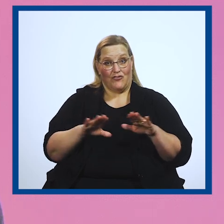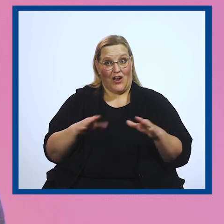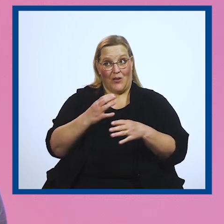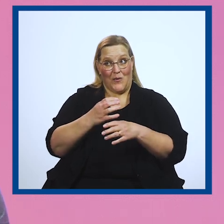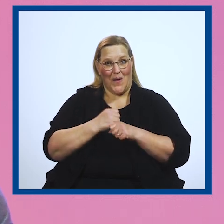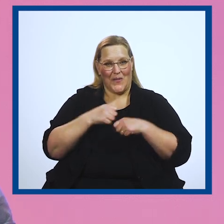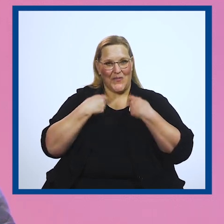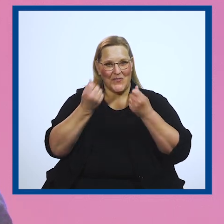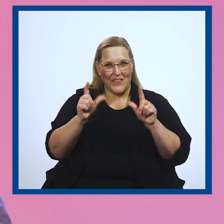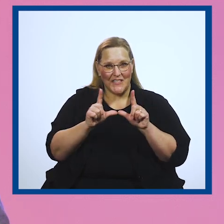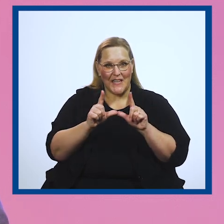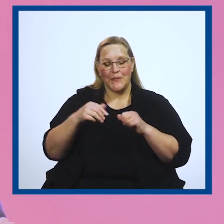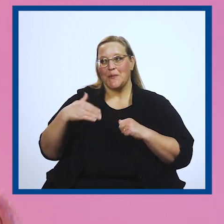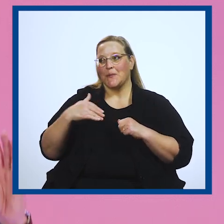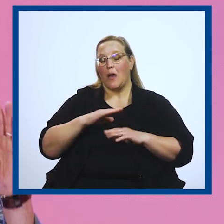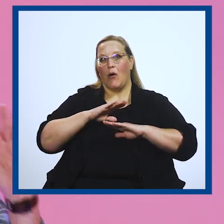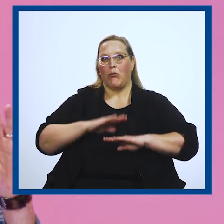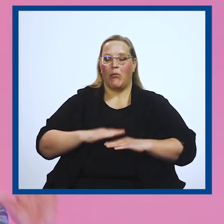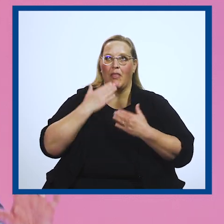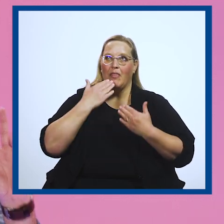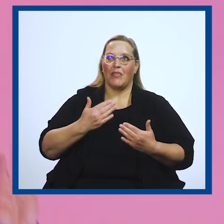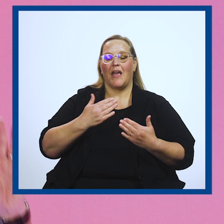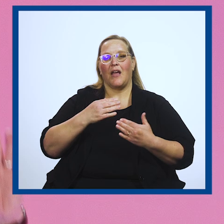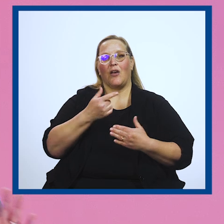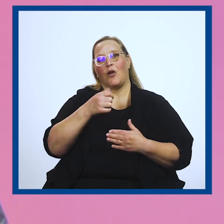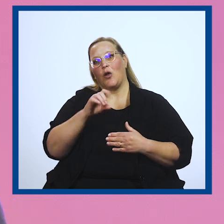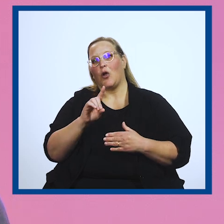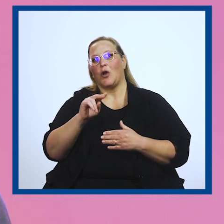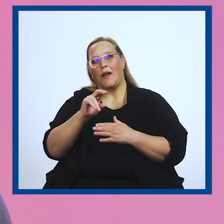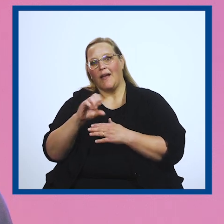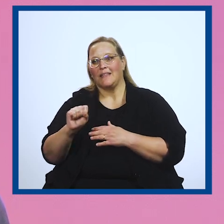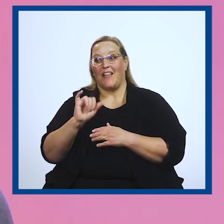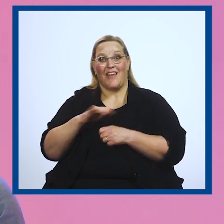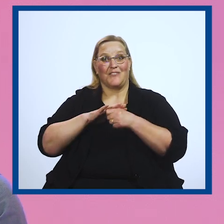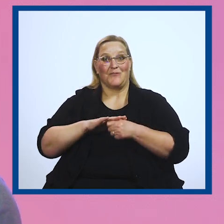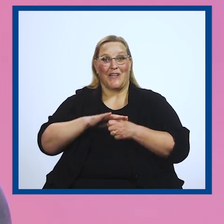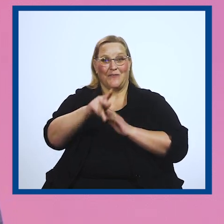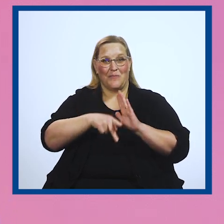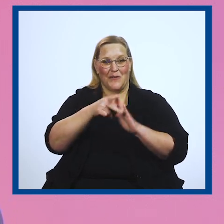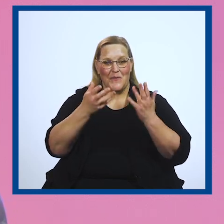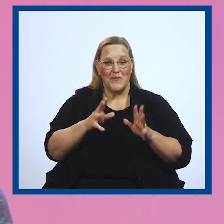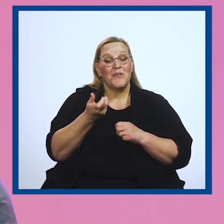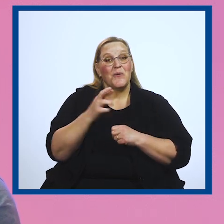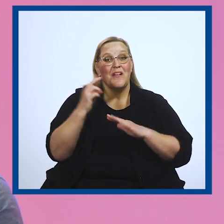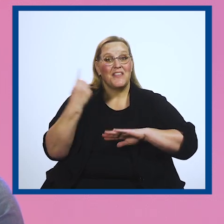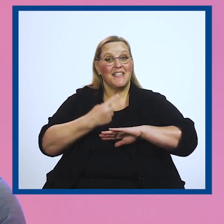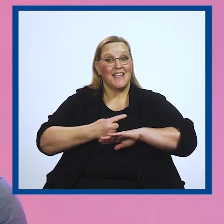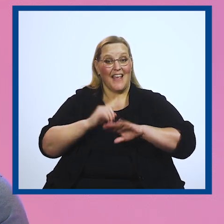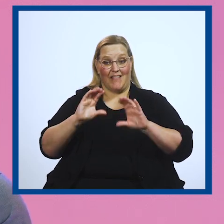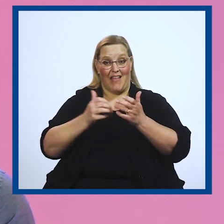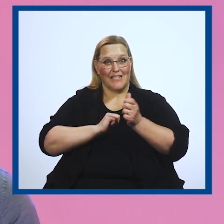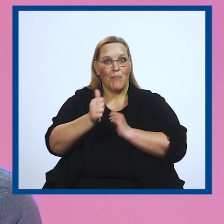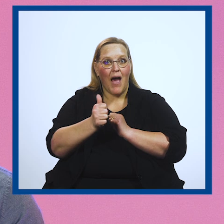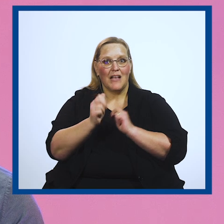driver's license? Oh my gosh, that's a relief, isn't it? You go, thank goodness that stressful period is over. How about the day you passed that class